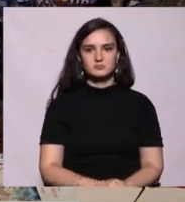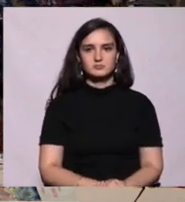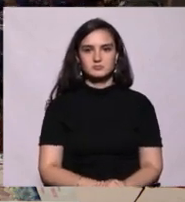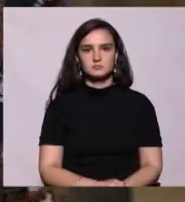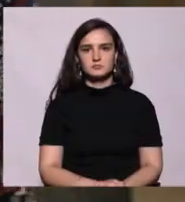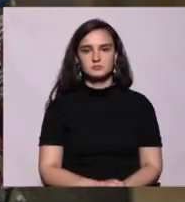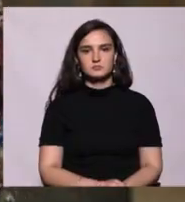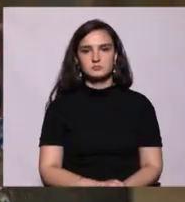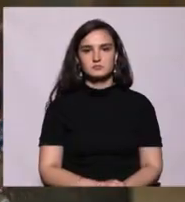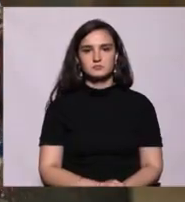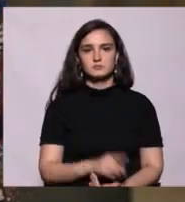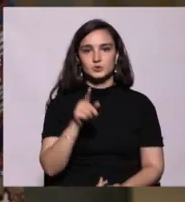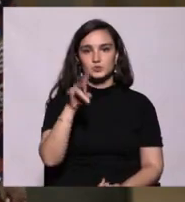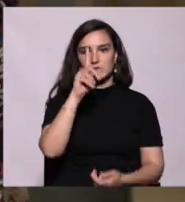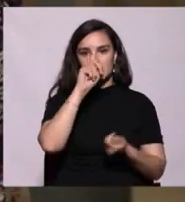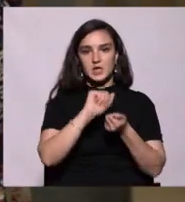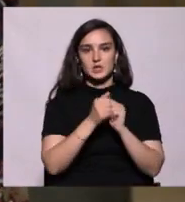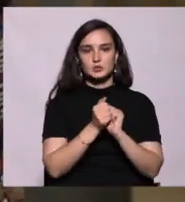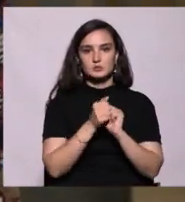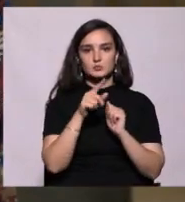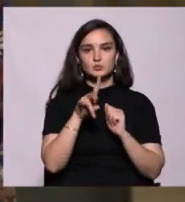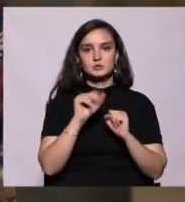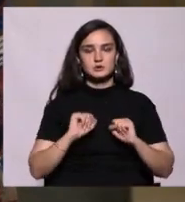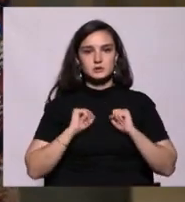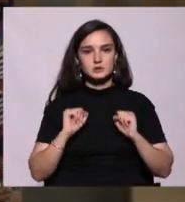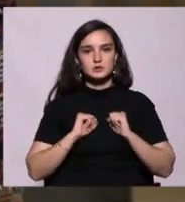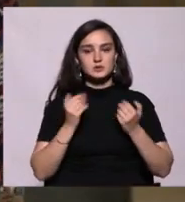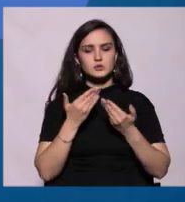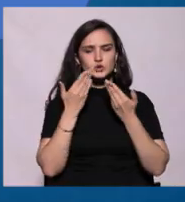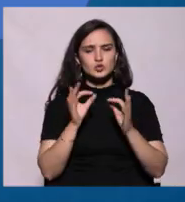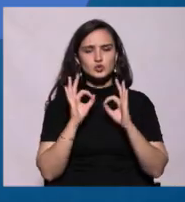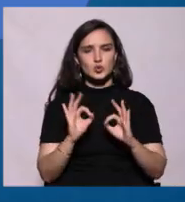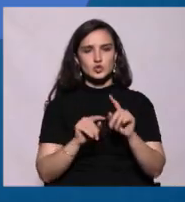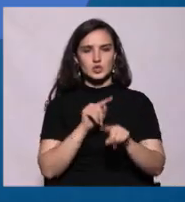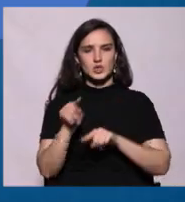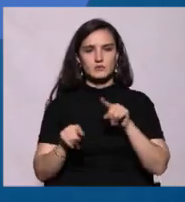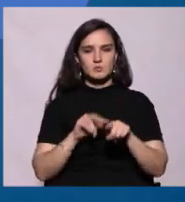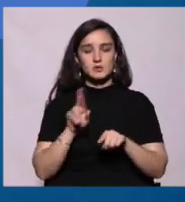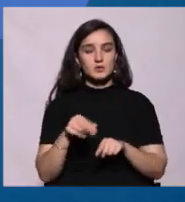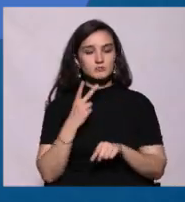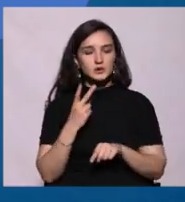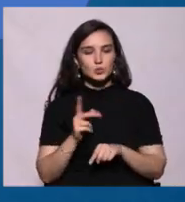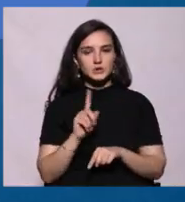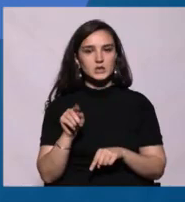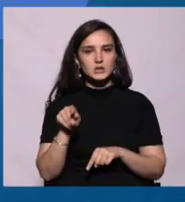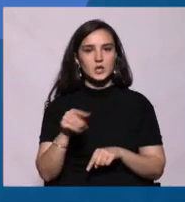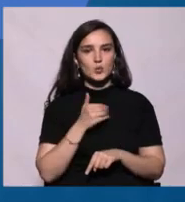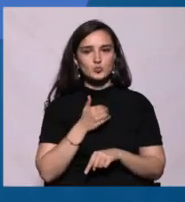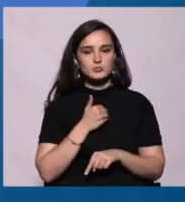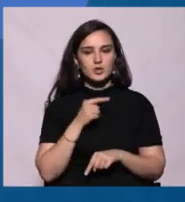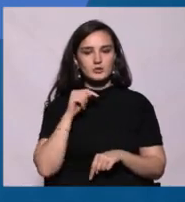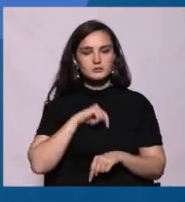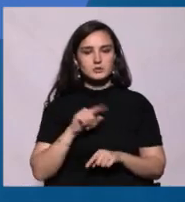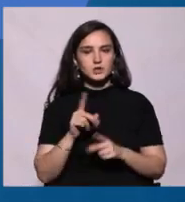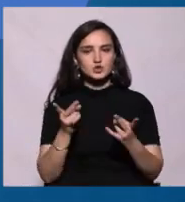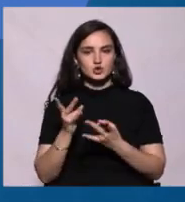You need to remember that you need to try to ask right questions and find out what their motives and